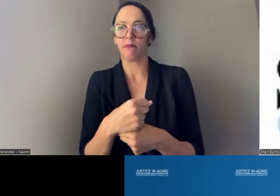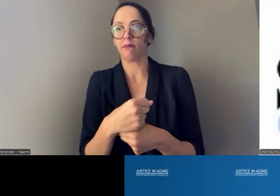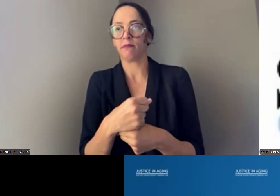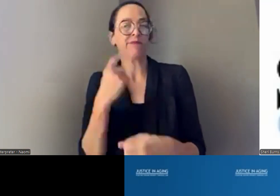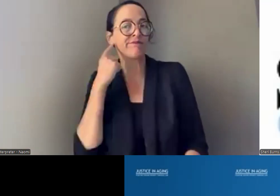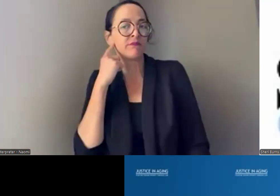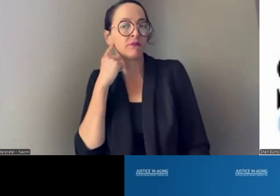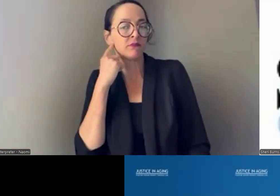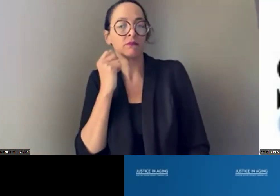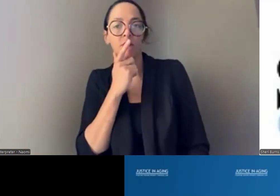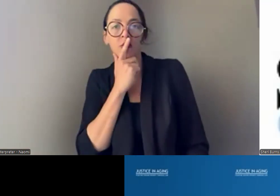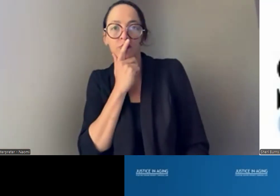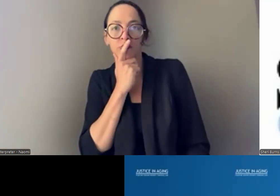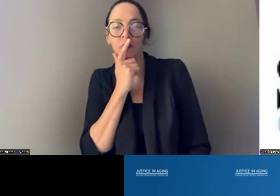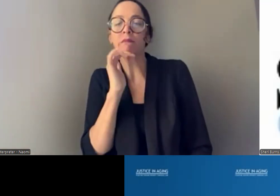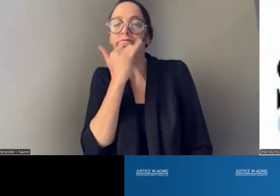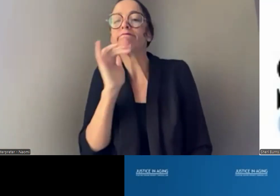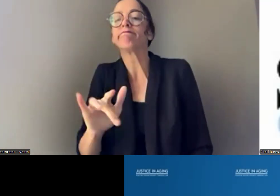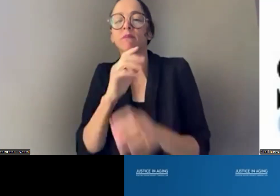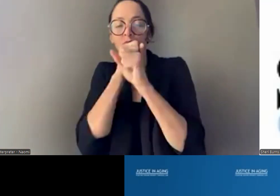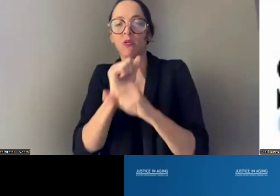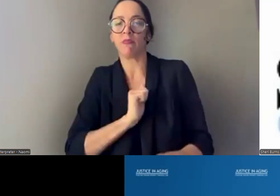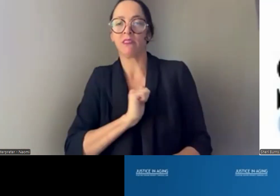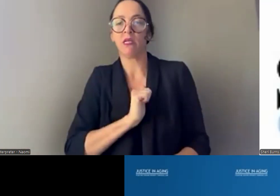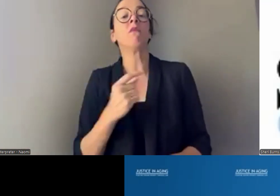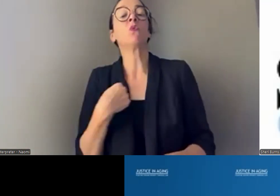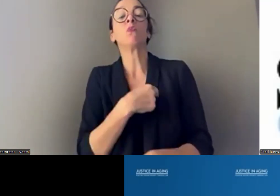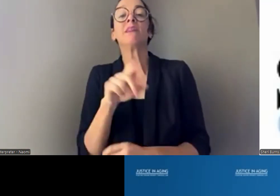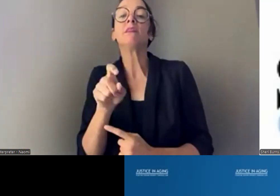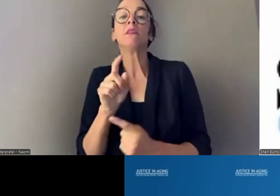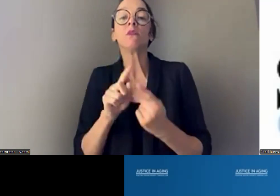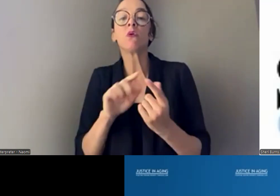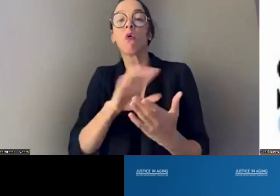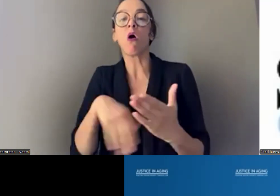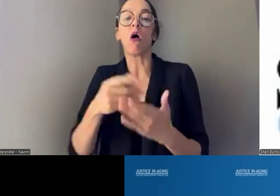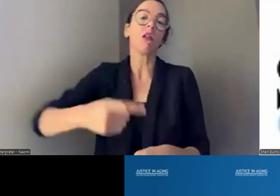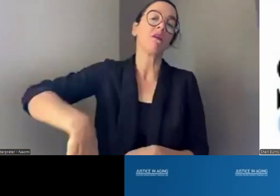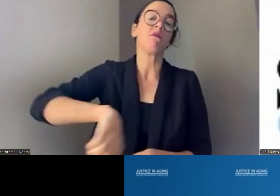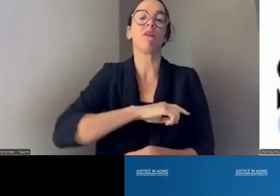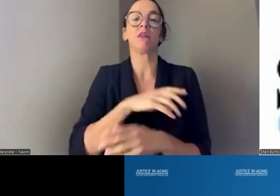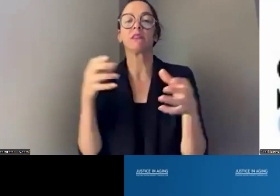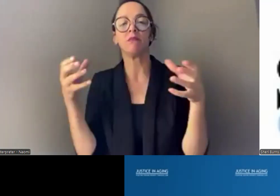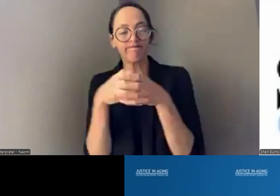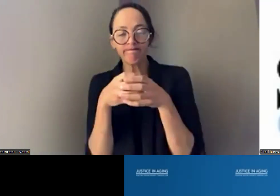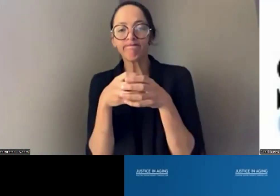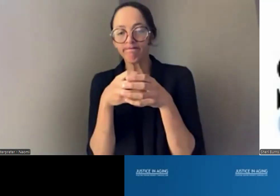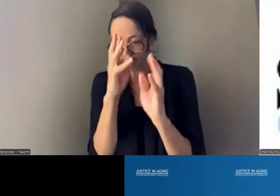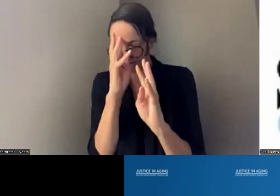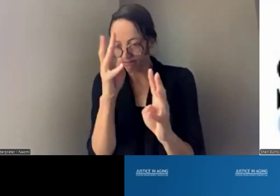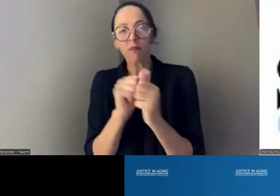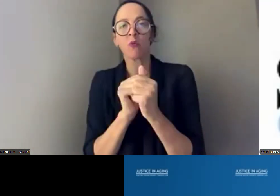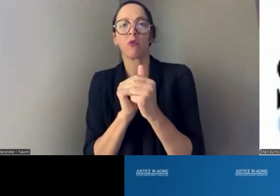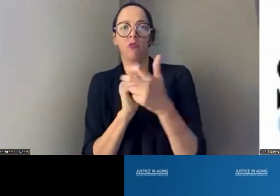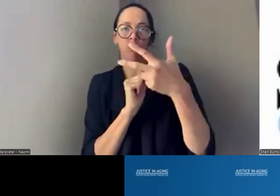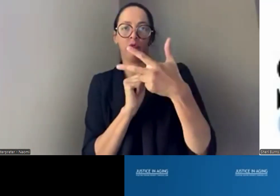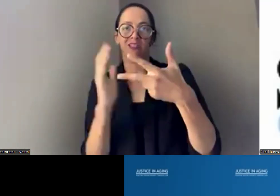I went and muted myself. We need to all of us gather and come up with our top 3 recommendations for